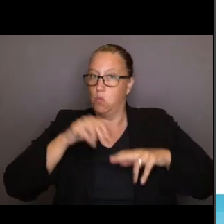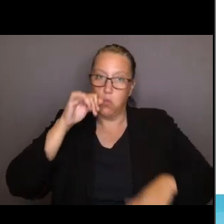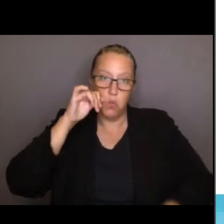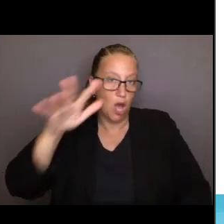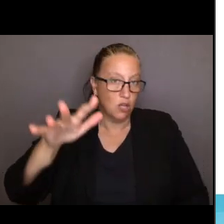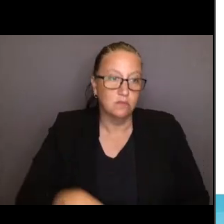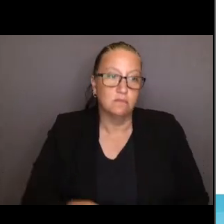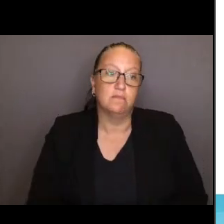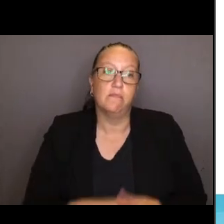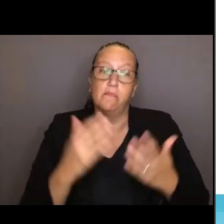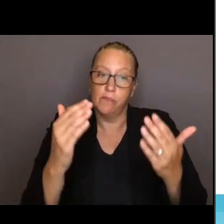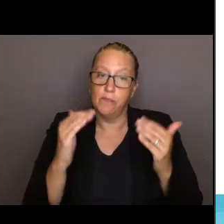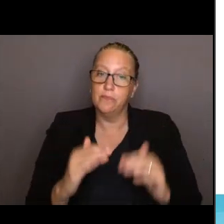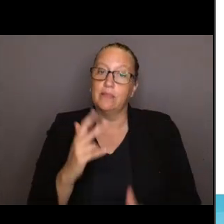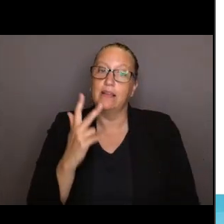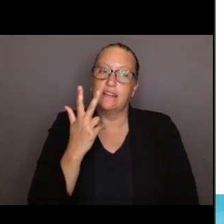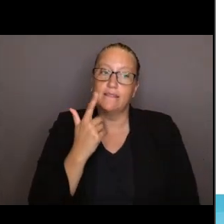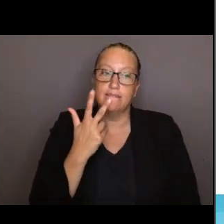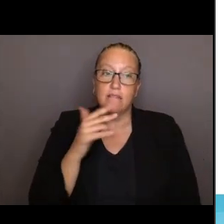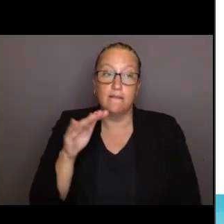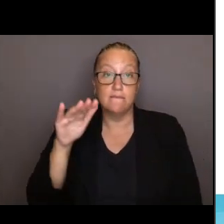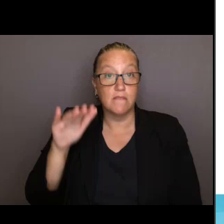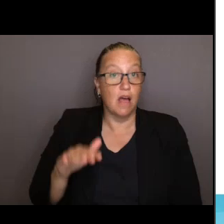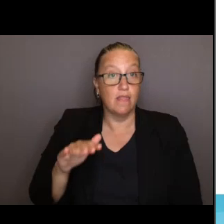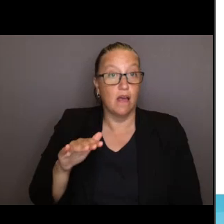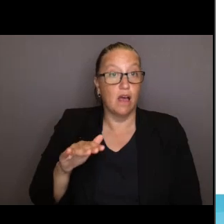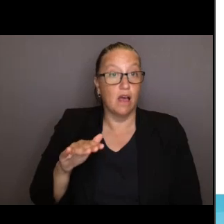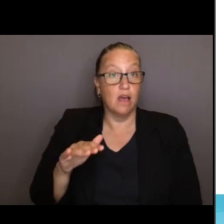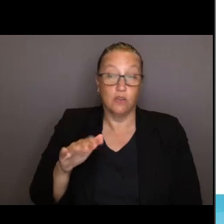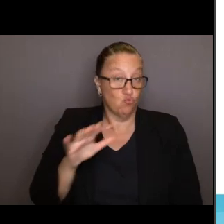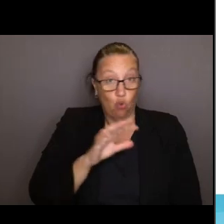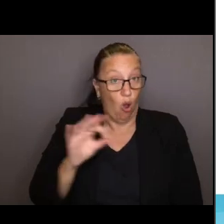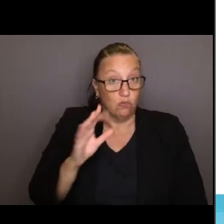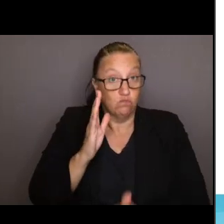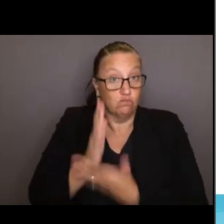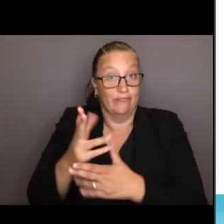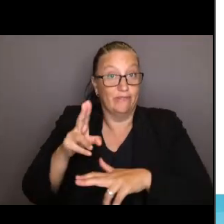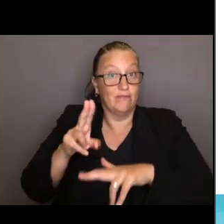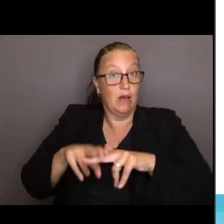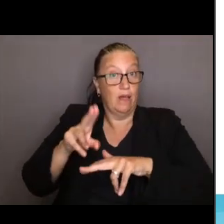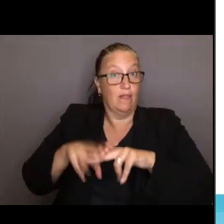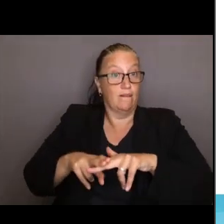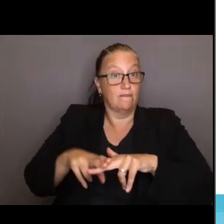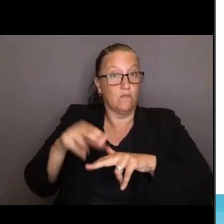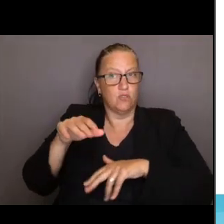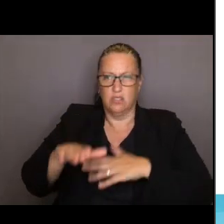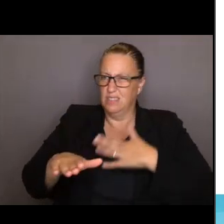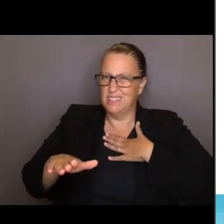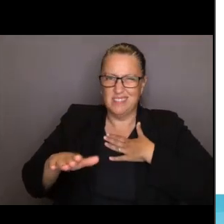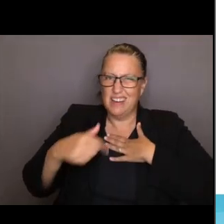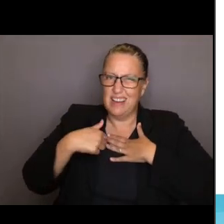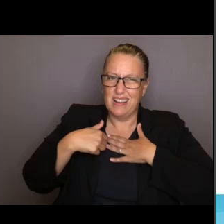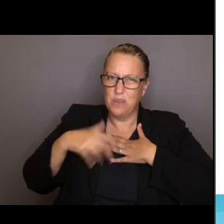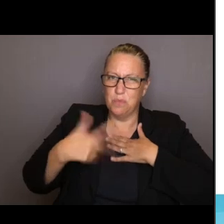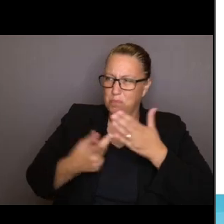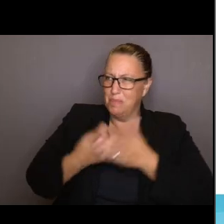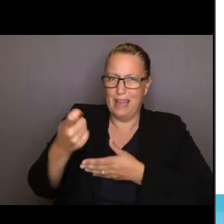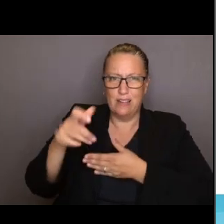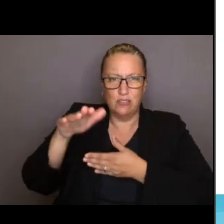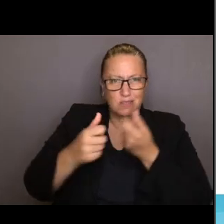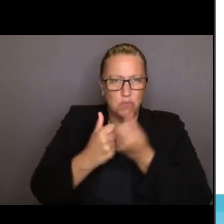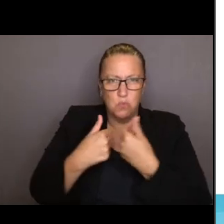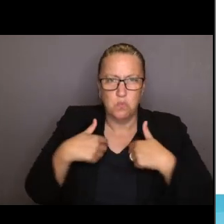Circumstances where the father is not the father of the child and wants to stop paying child support.